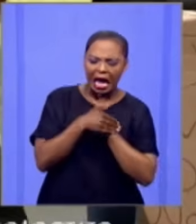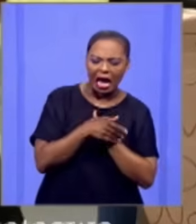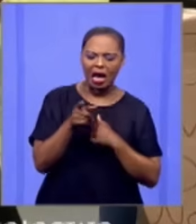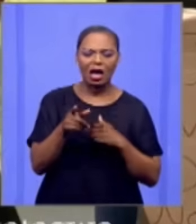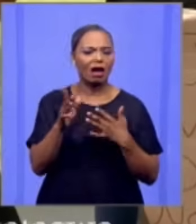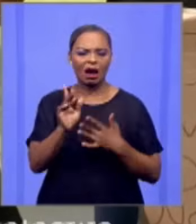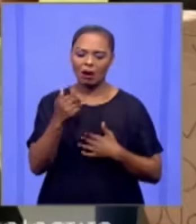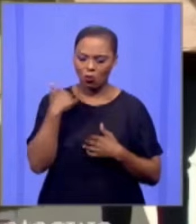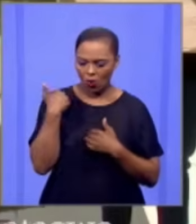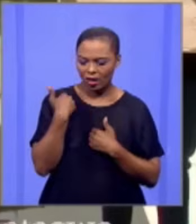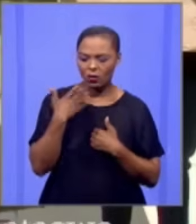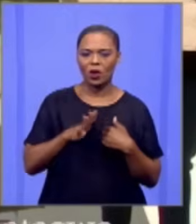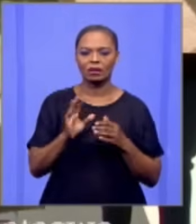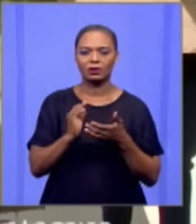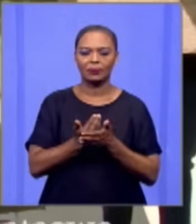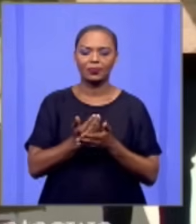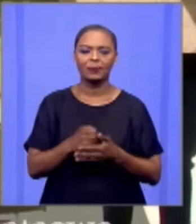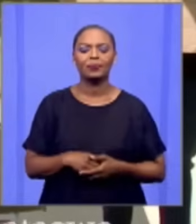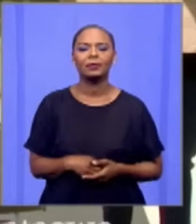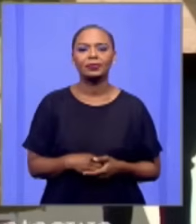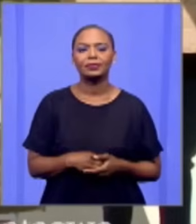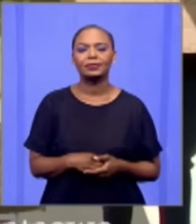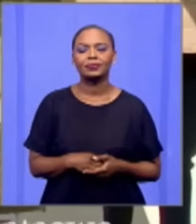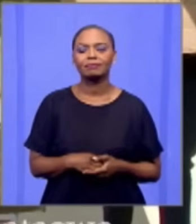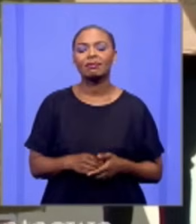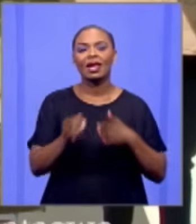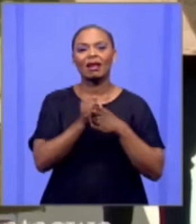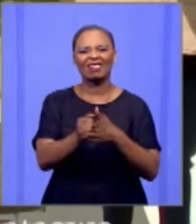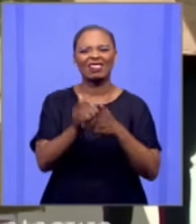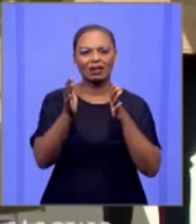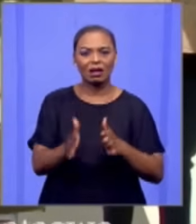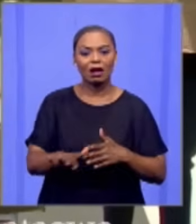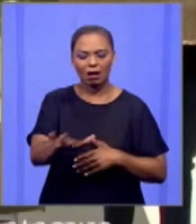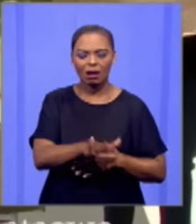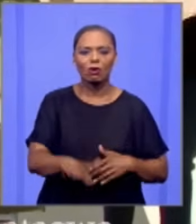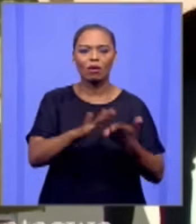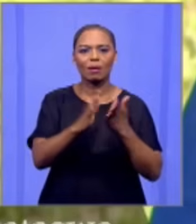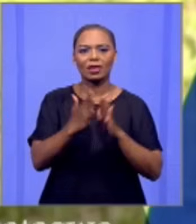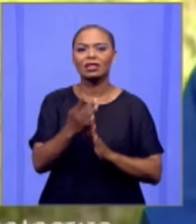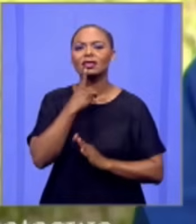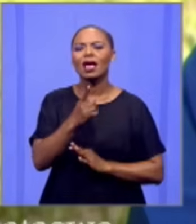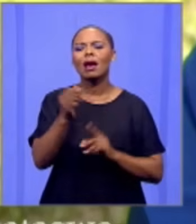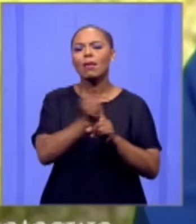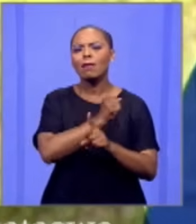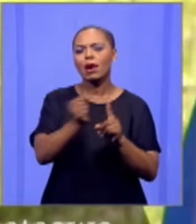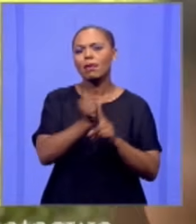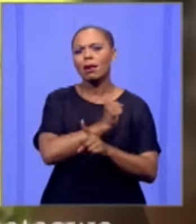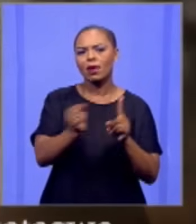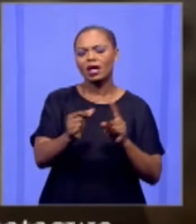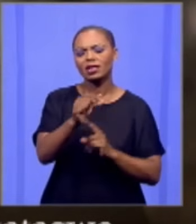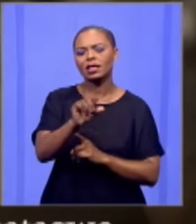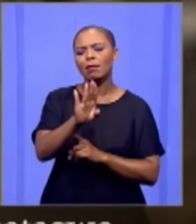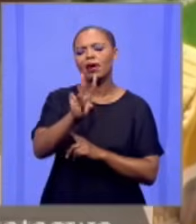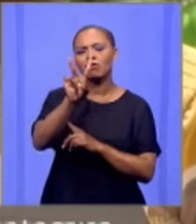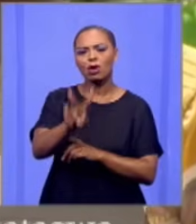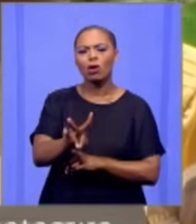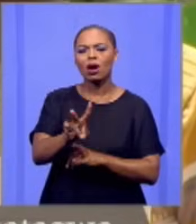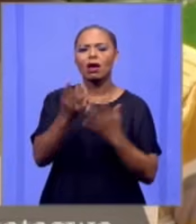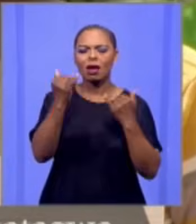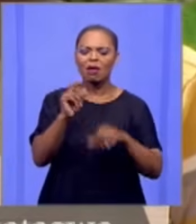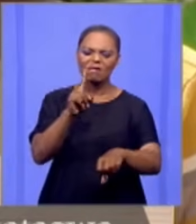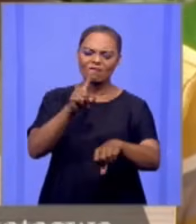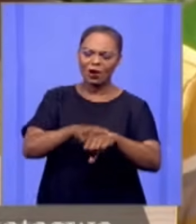ka di tshepelang. Gabagare ba eteledipele ba setšhaba ba ikuela gore basotlakaki ba basadi le bana ba tlogelo leruri kwa